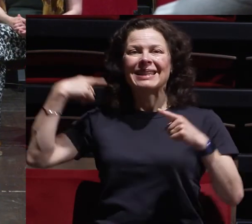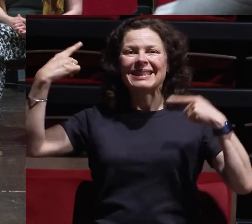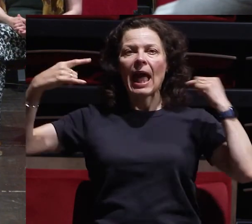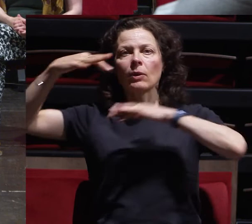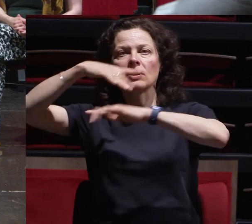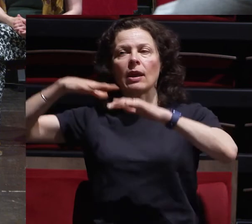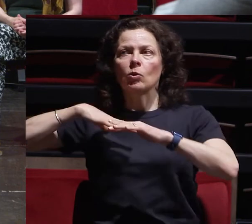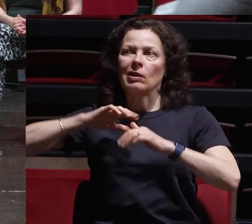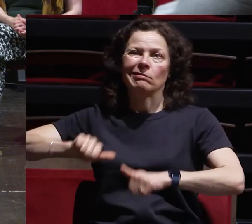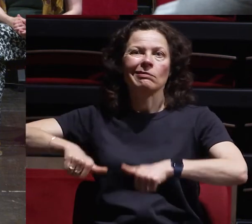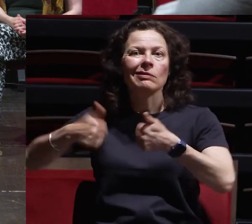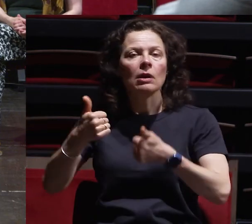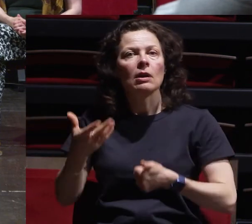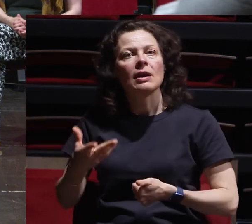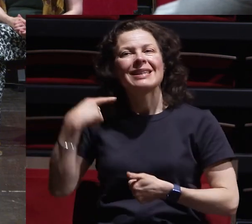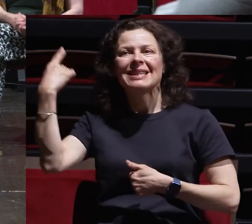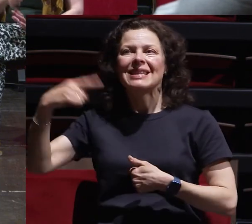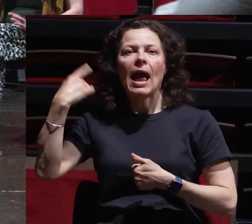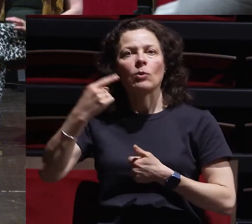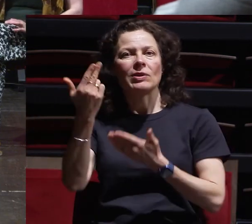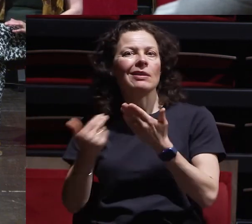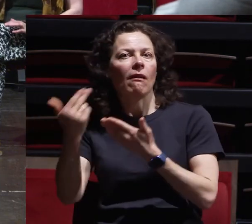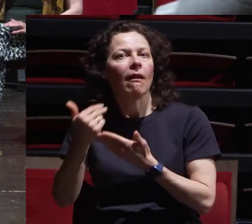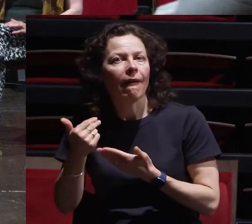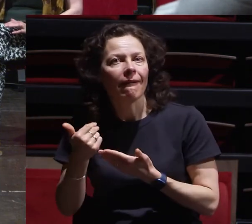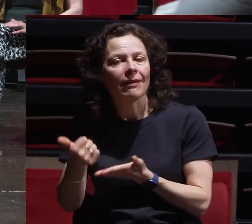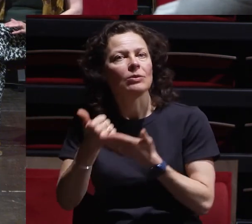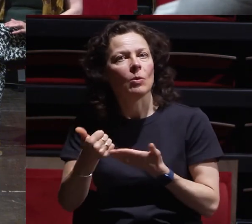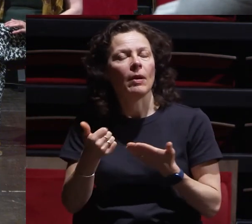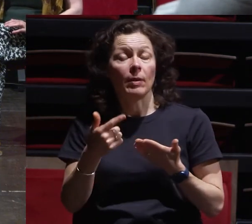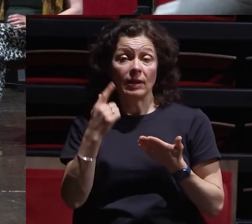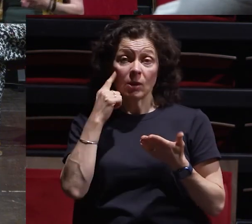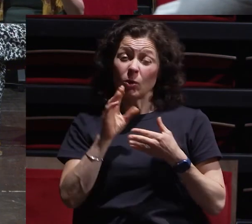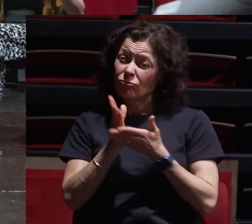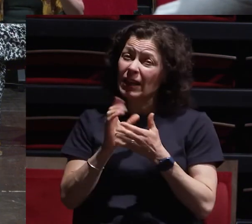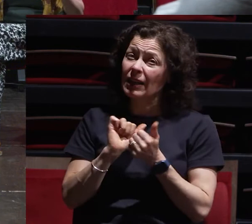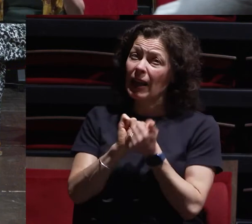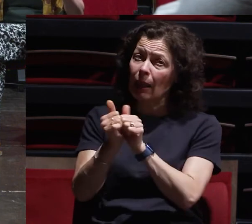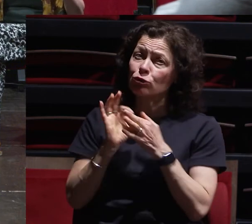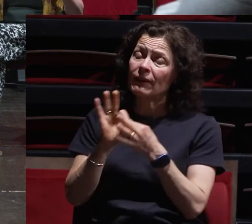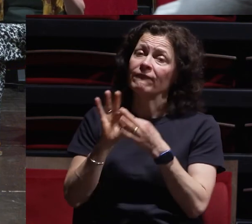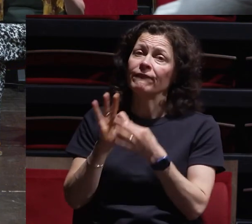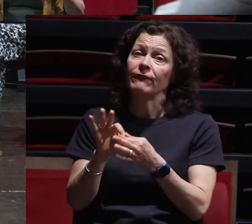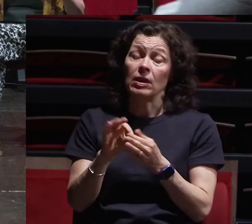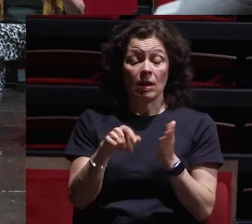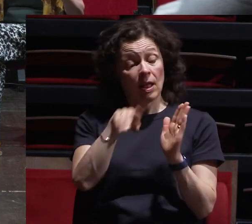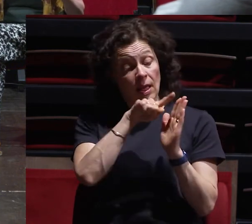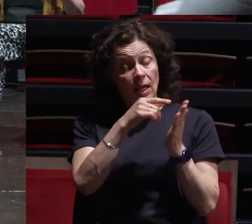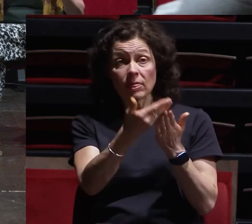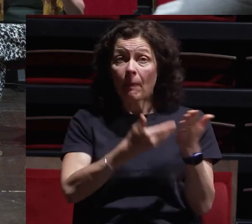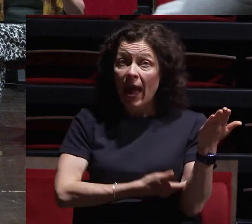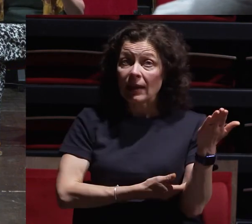that work. So yeah, I think it's really collaborative. I think, yeah, everything on the